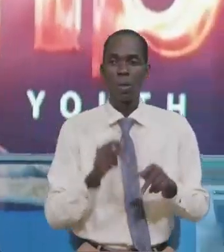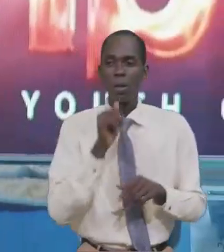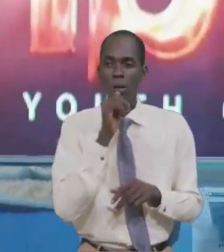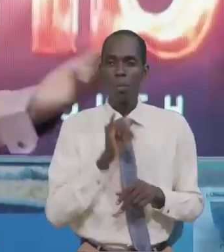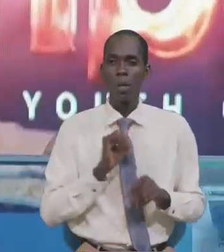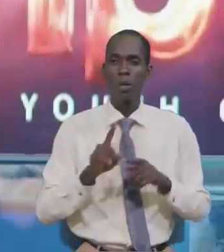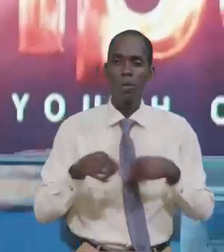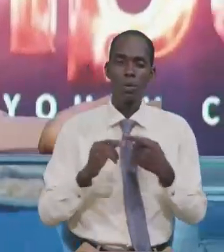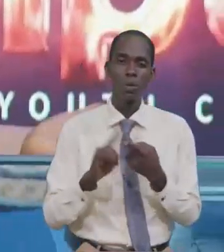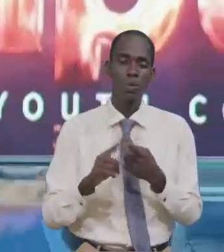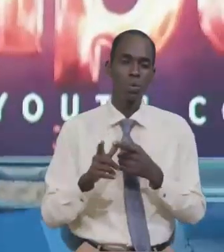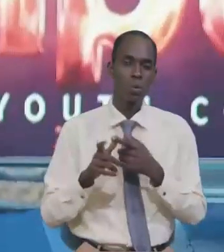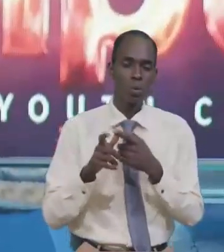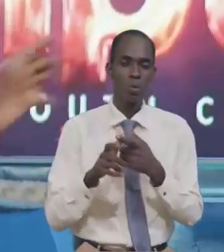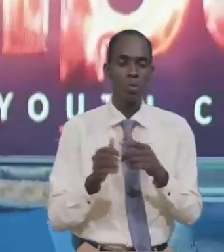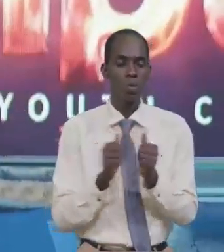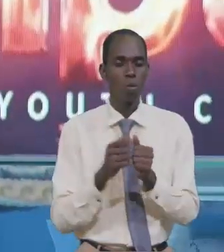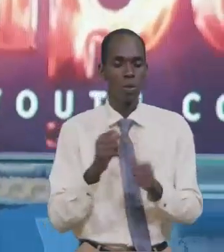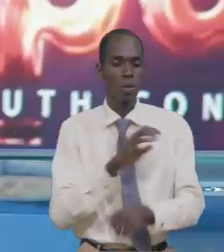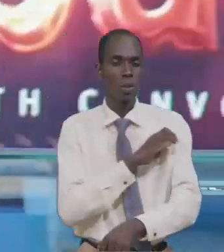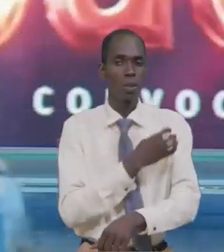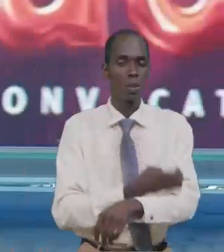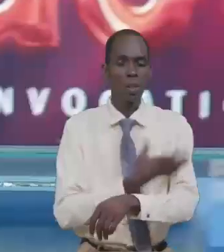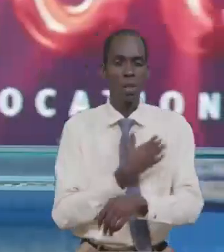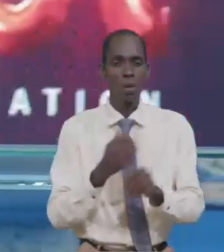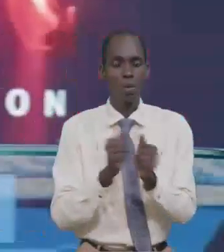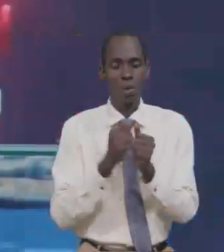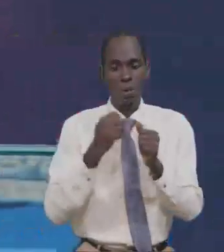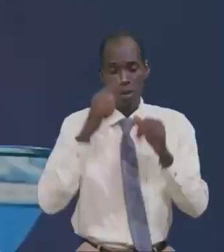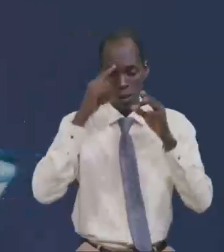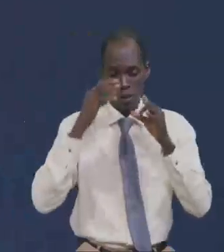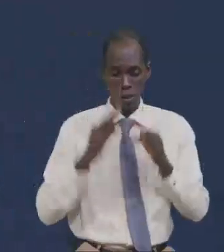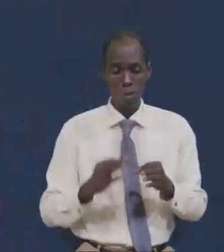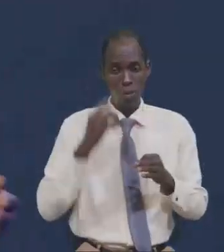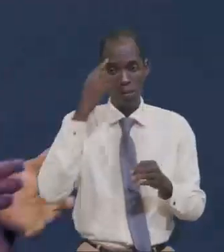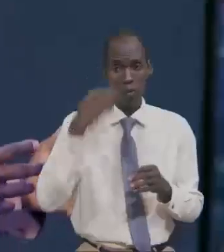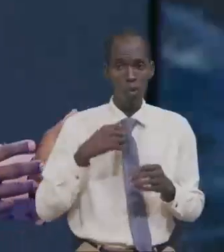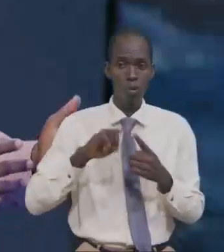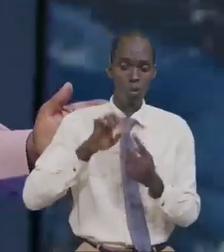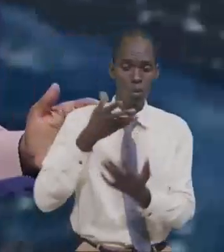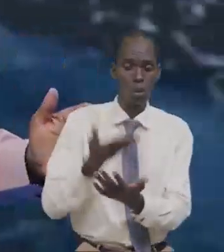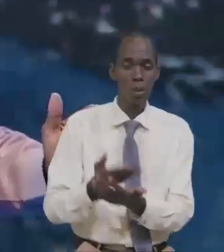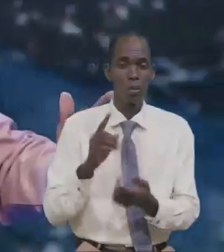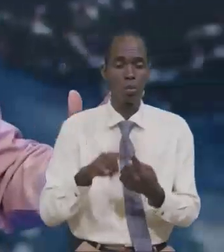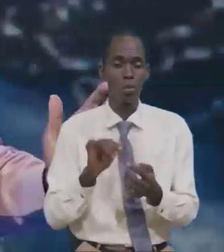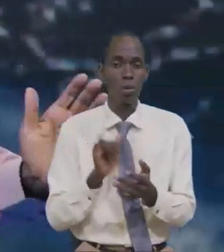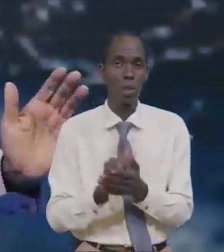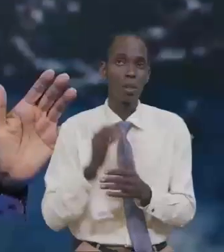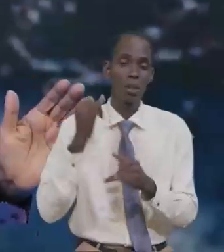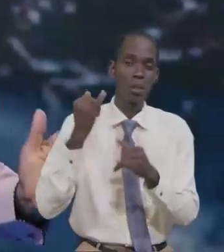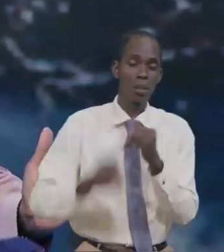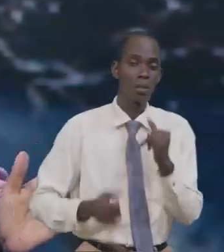destination is not going to come from anybody. Everything is inside here. And so I